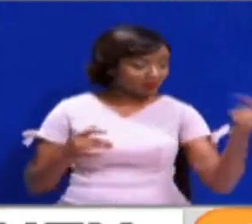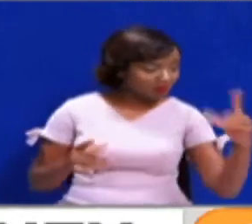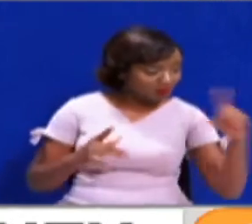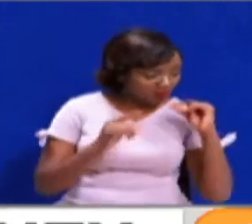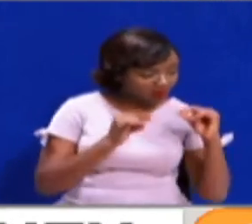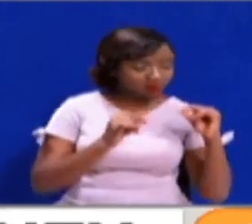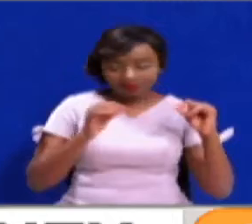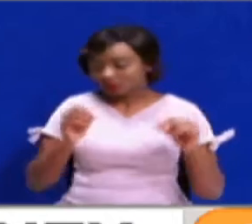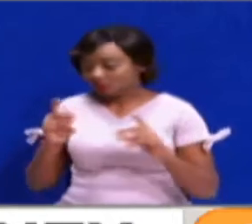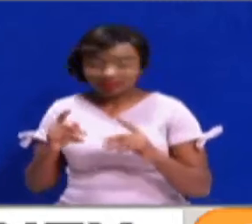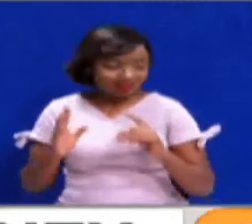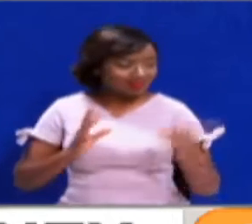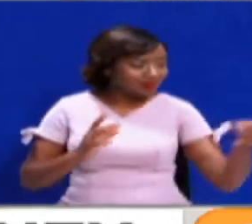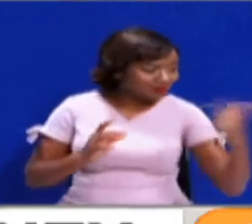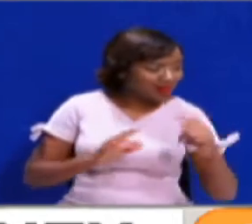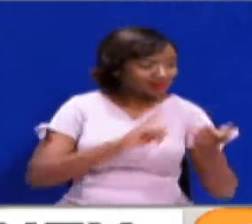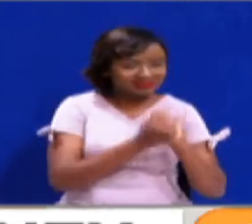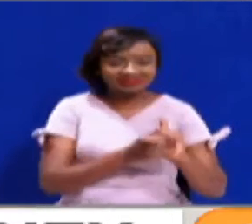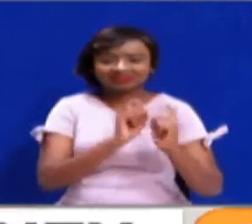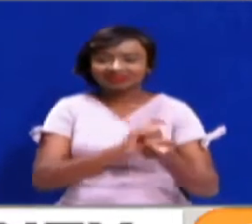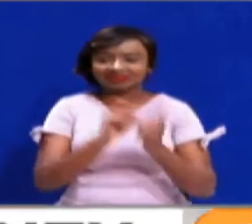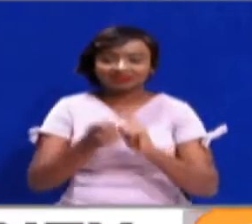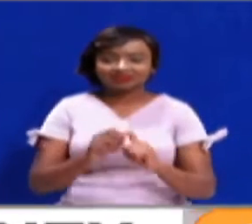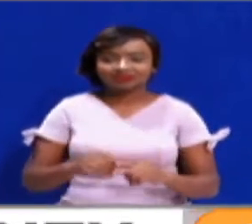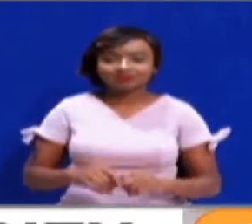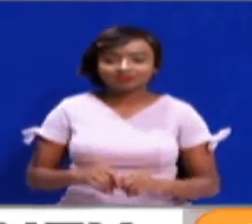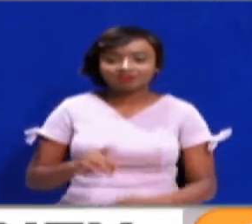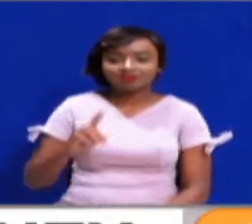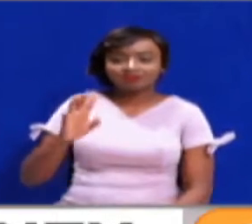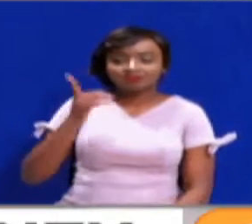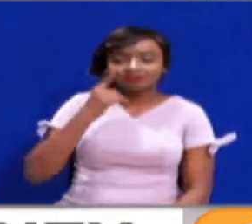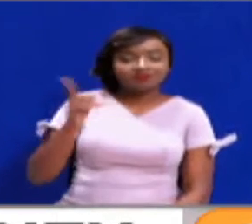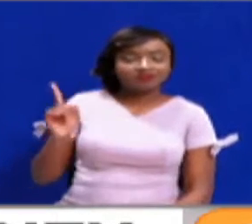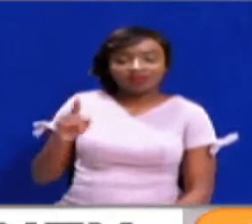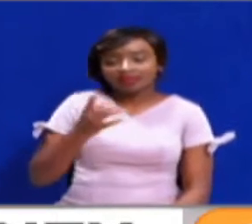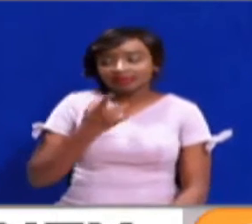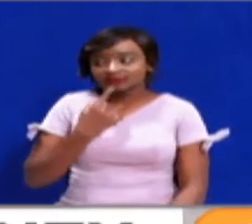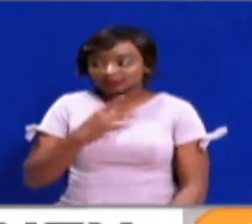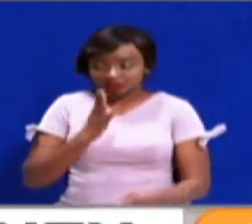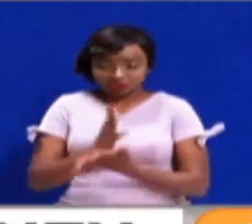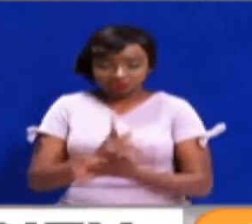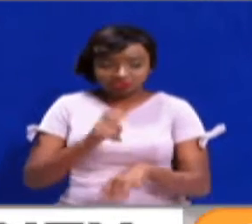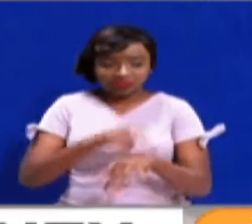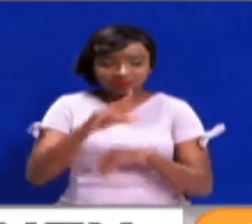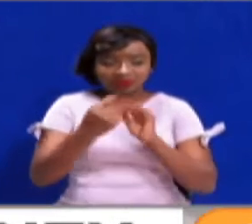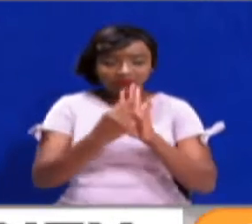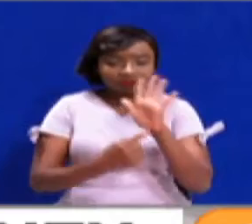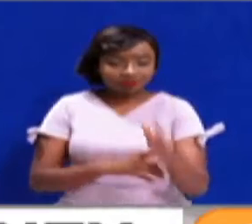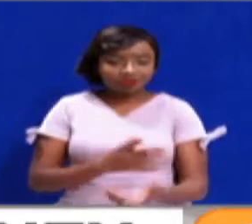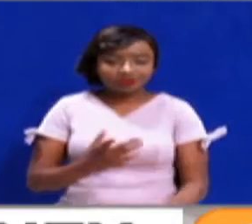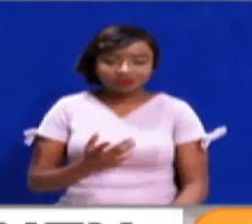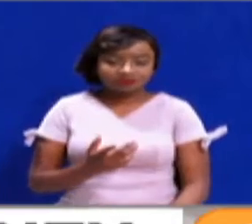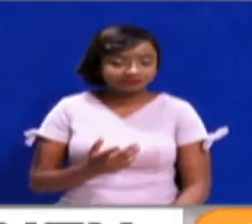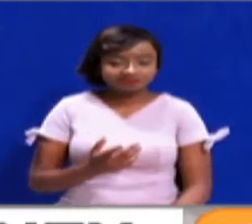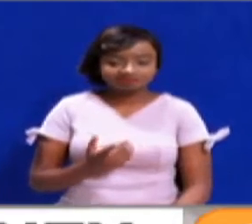it and then say something else, and then, the, you know, it's up and down Jamila, and sideways. To, yeah. Yeah, when you speak about not agreeing and losing livelihood and all that, we